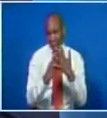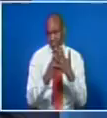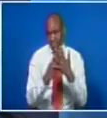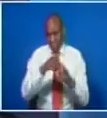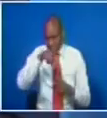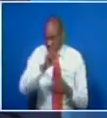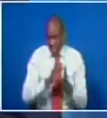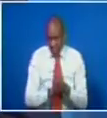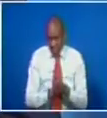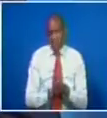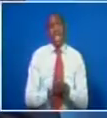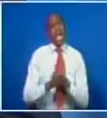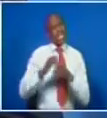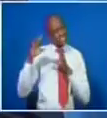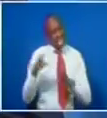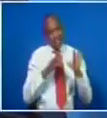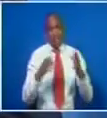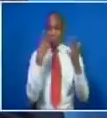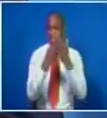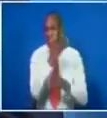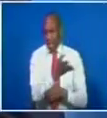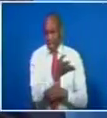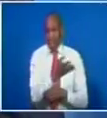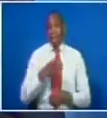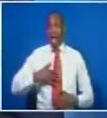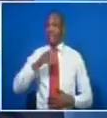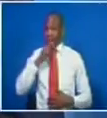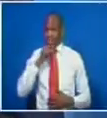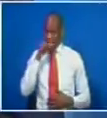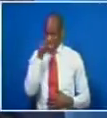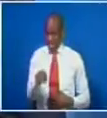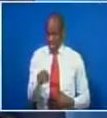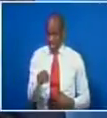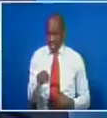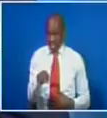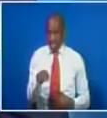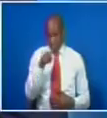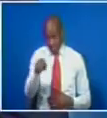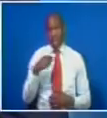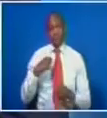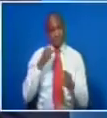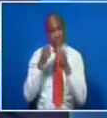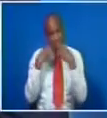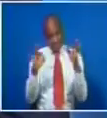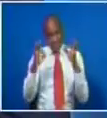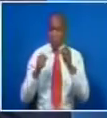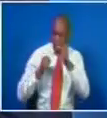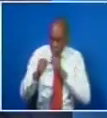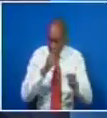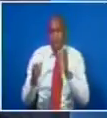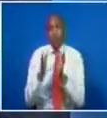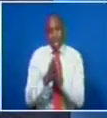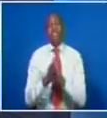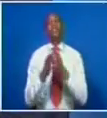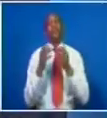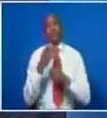Kept under very inhuman conditions. Jaramogi, on the other hand, became a freedom fighter and fought for the release of